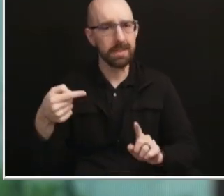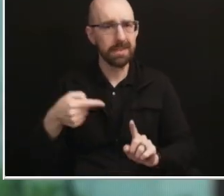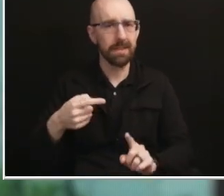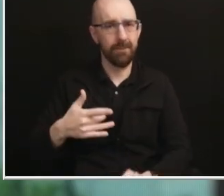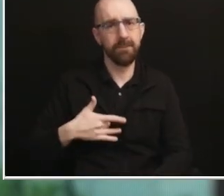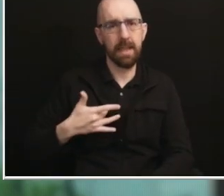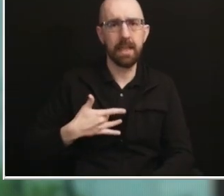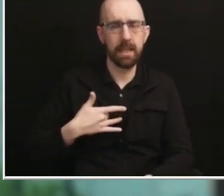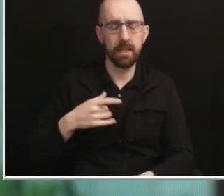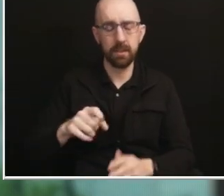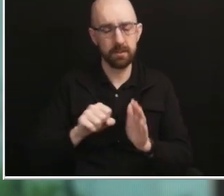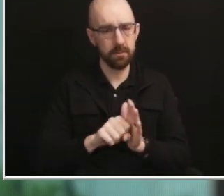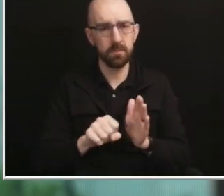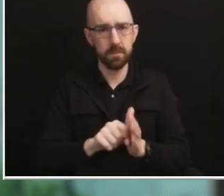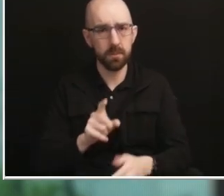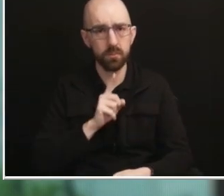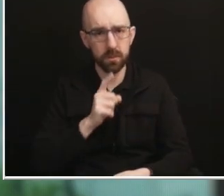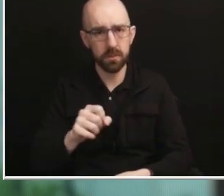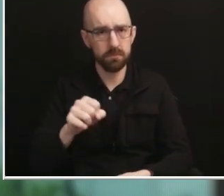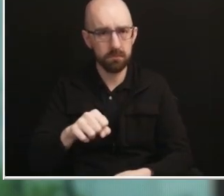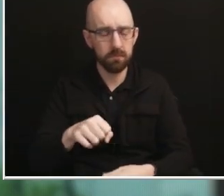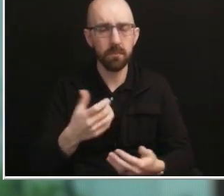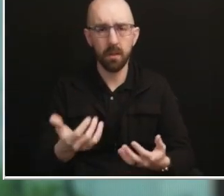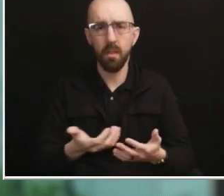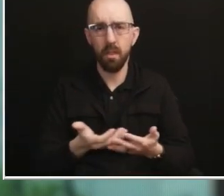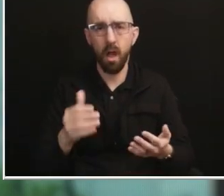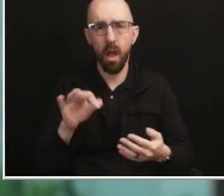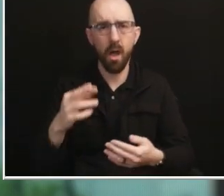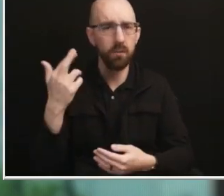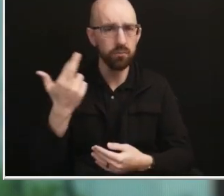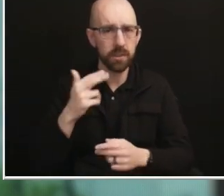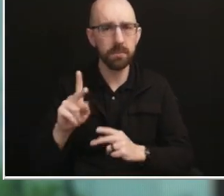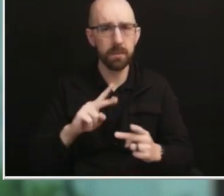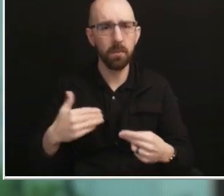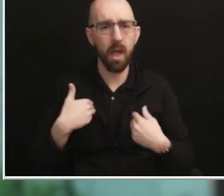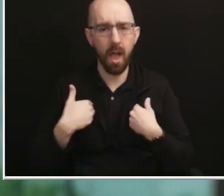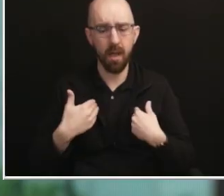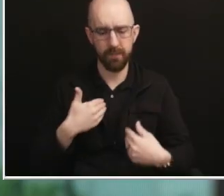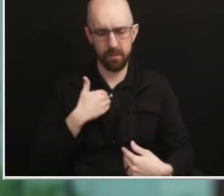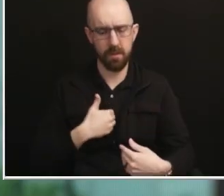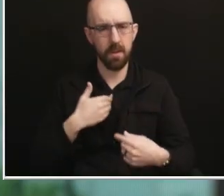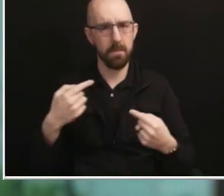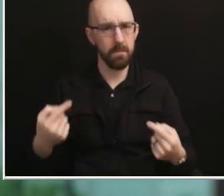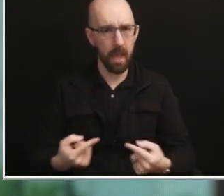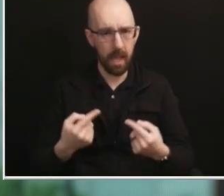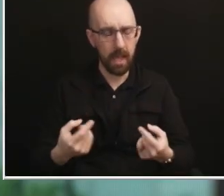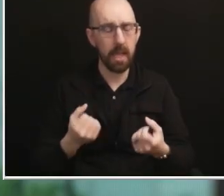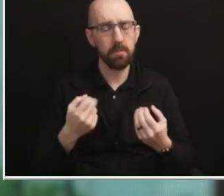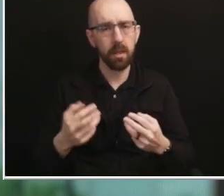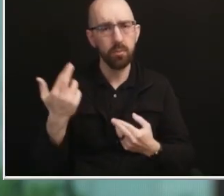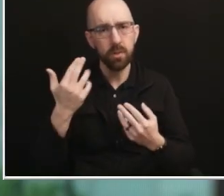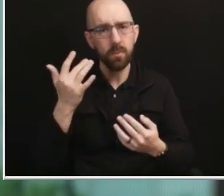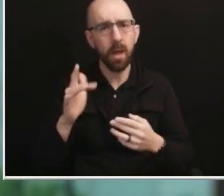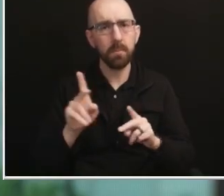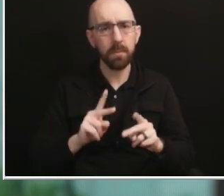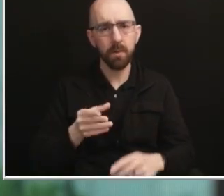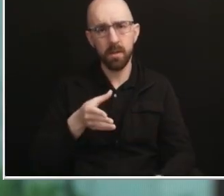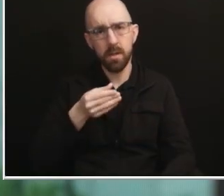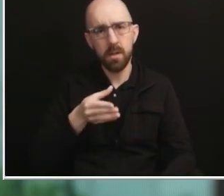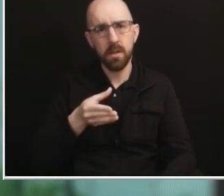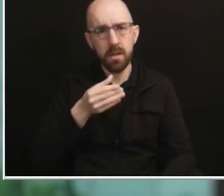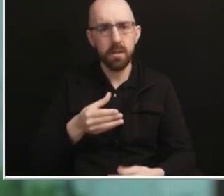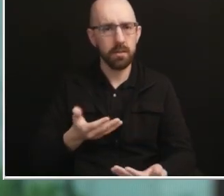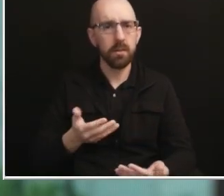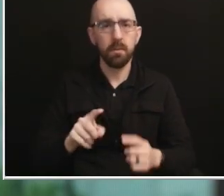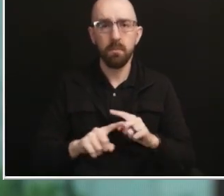real. There's a lot of reasons people get chest pain. There's a lot of reason that people get short of breath. But when you have